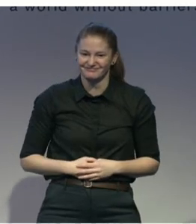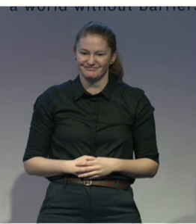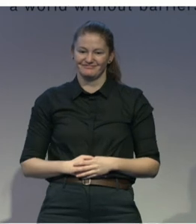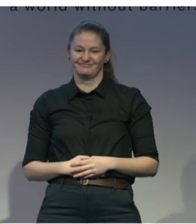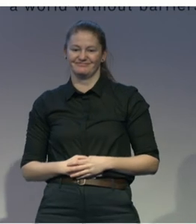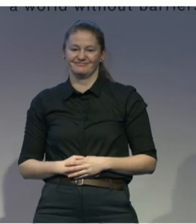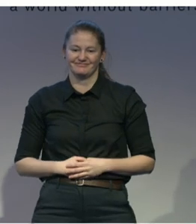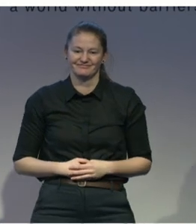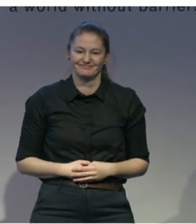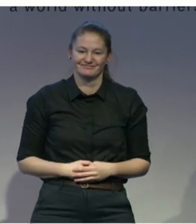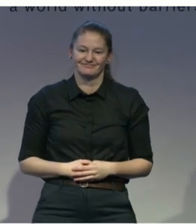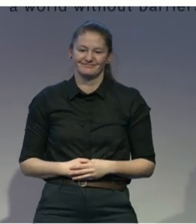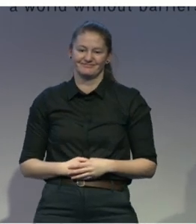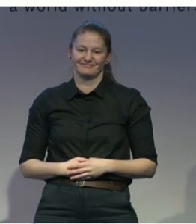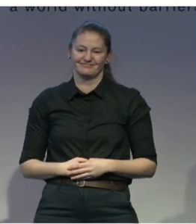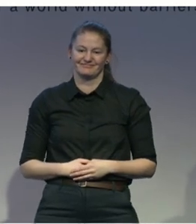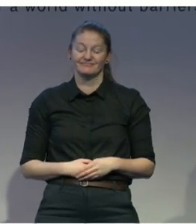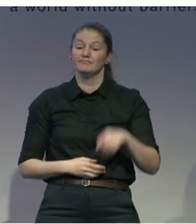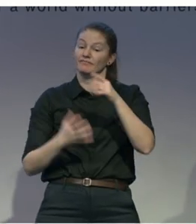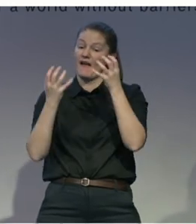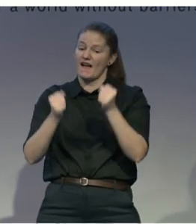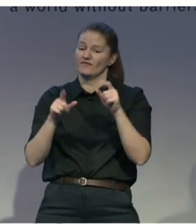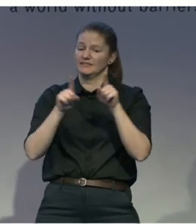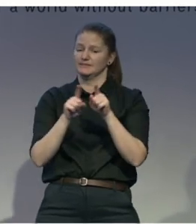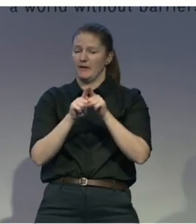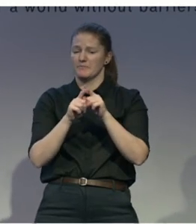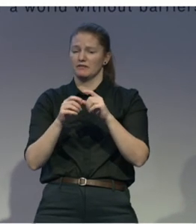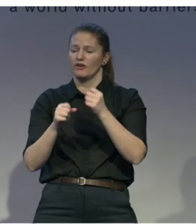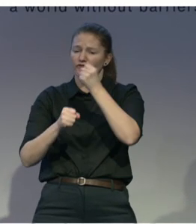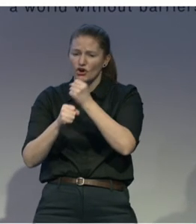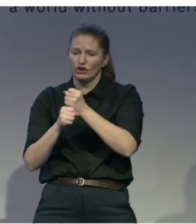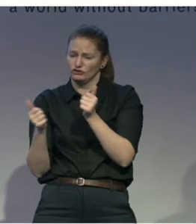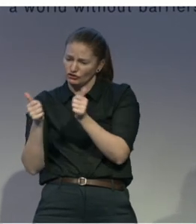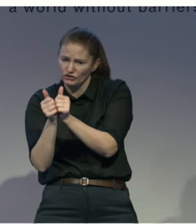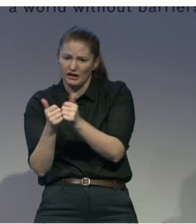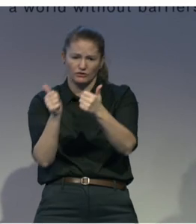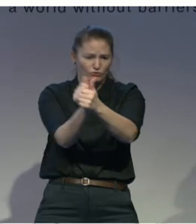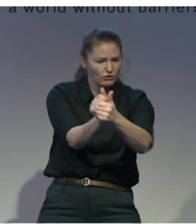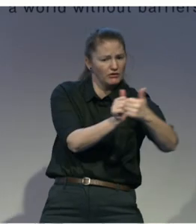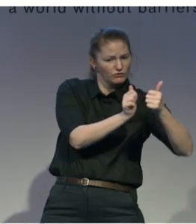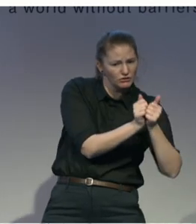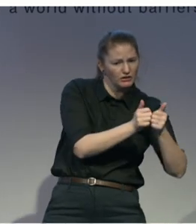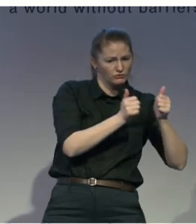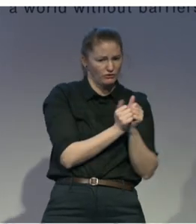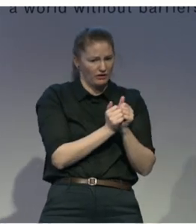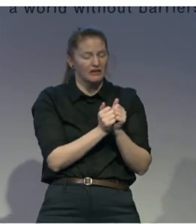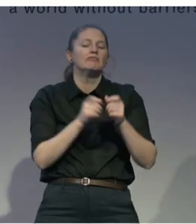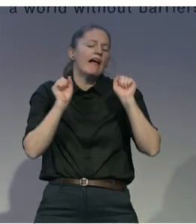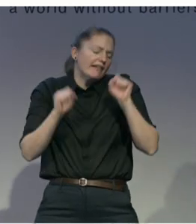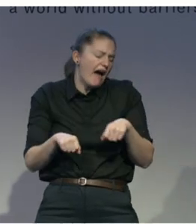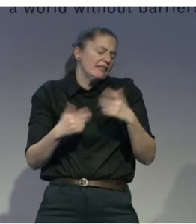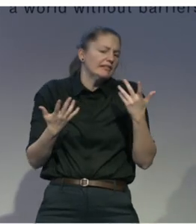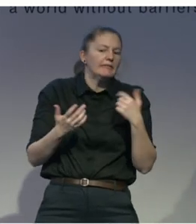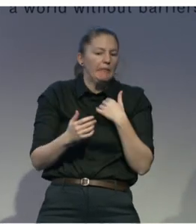in the right way, and that it will be critics if it makes mistakes. Today, the self-advocates